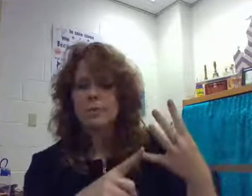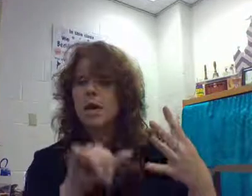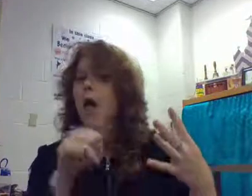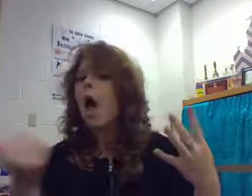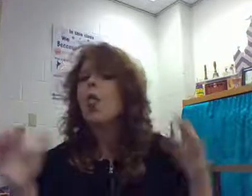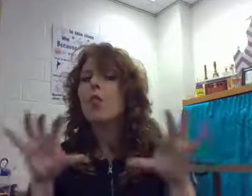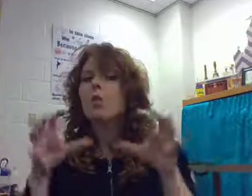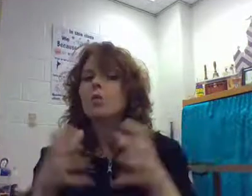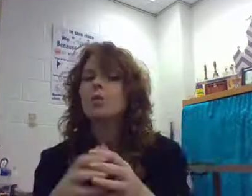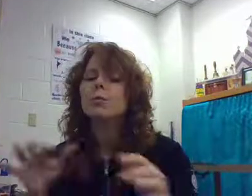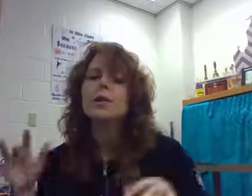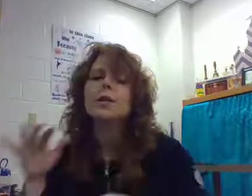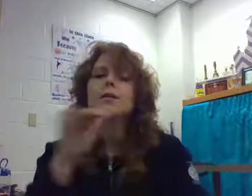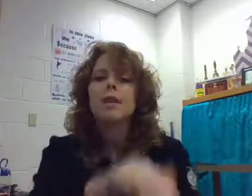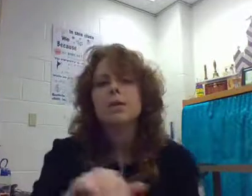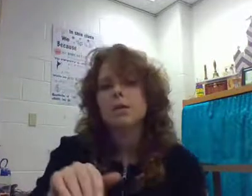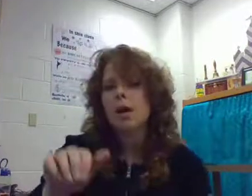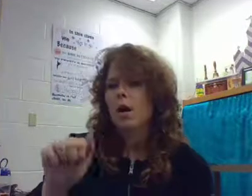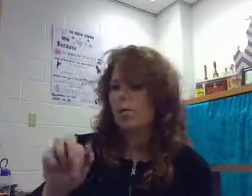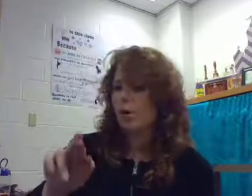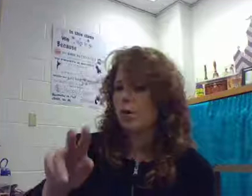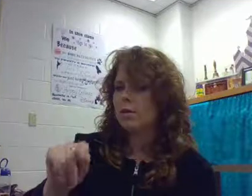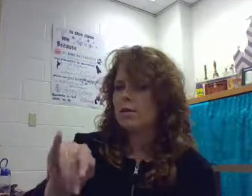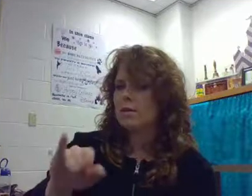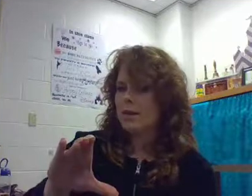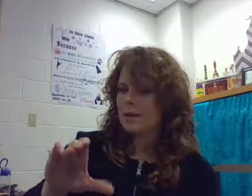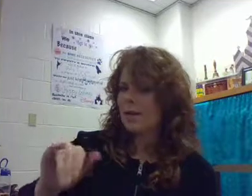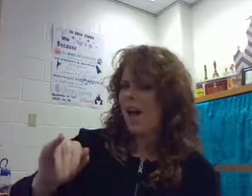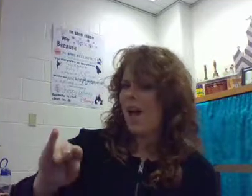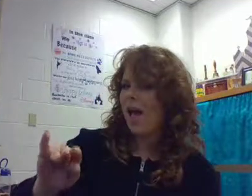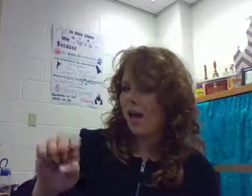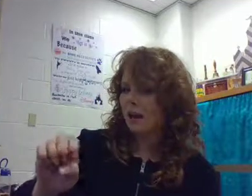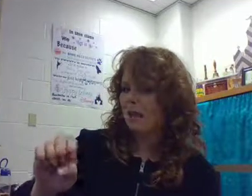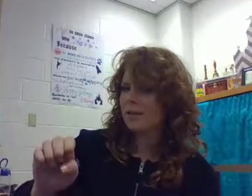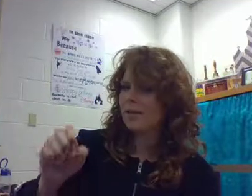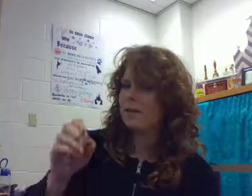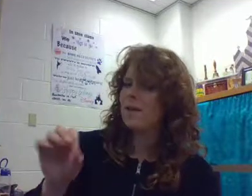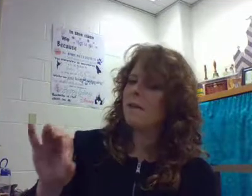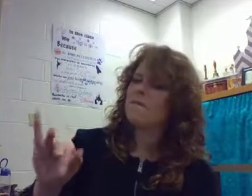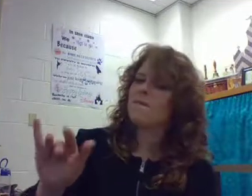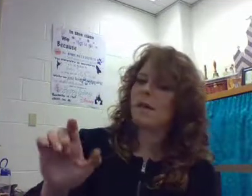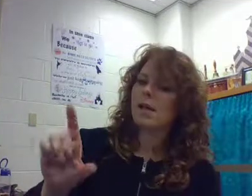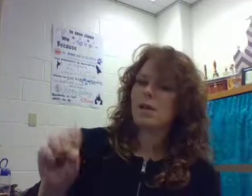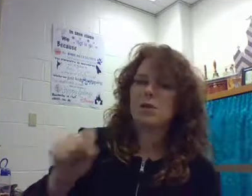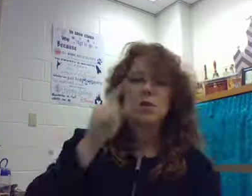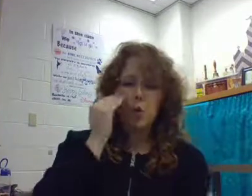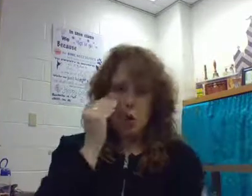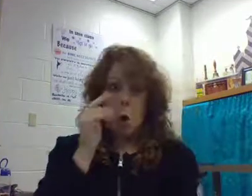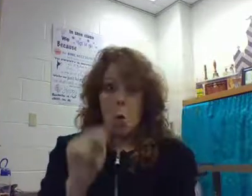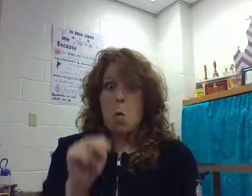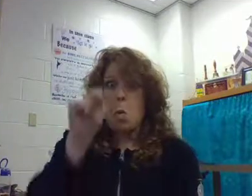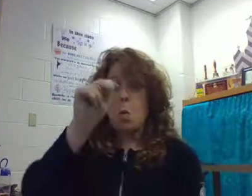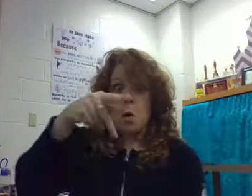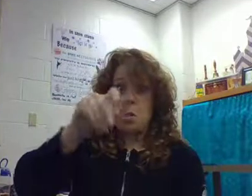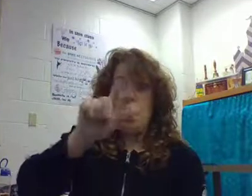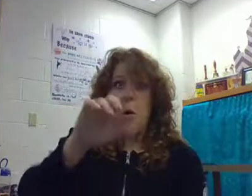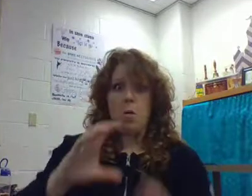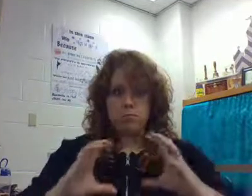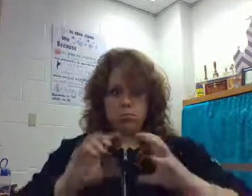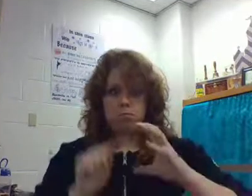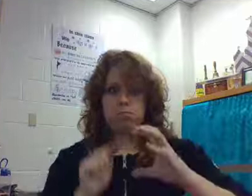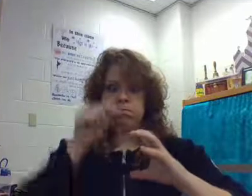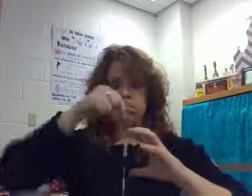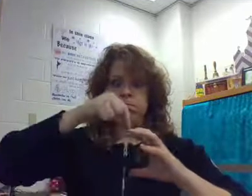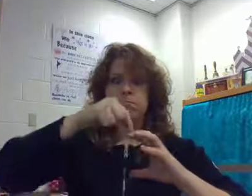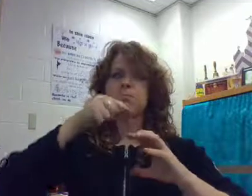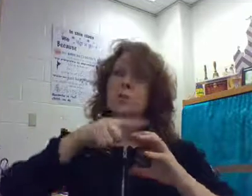Other groups settled in Arctic ice fields. Earth's Arctic region is near the North Pole. Here, huge ice sheets of ice covered the land